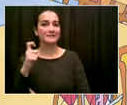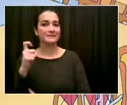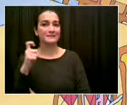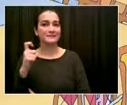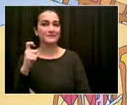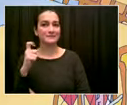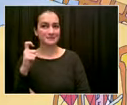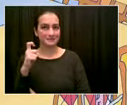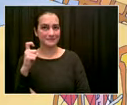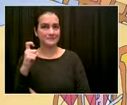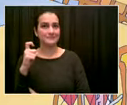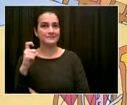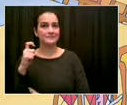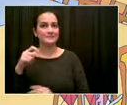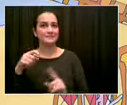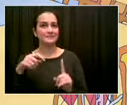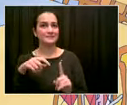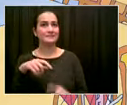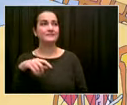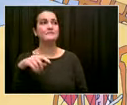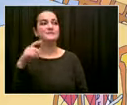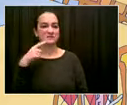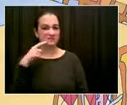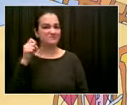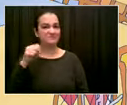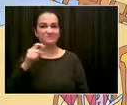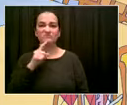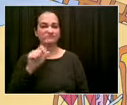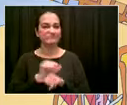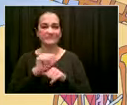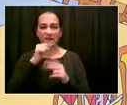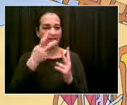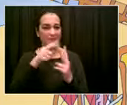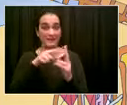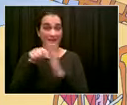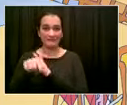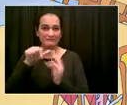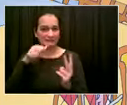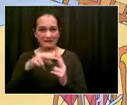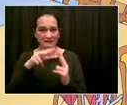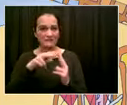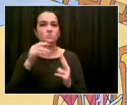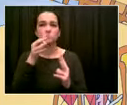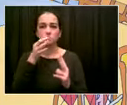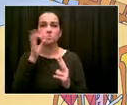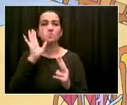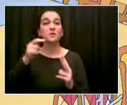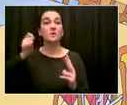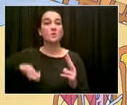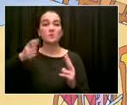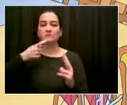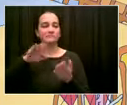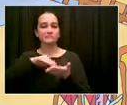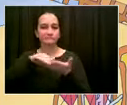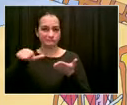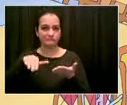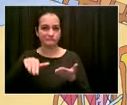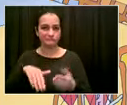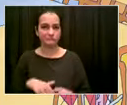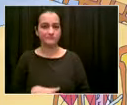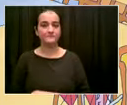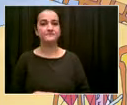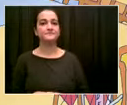bottom of, you know, what went wrong back then, why it went wrong? Your thoughts on that? My